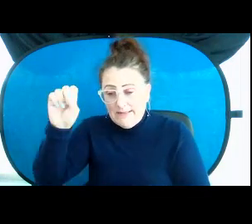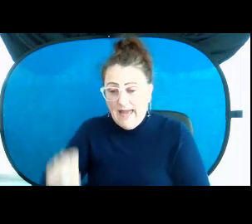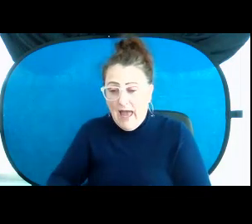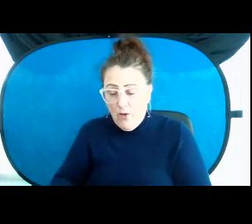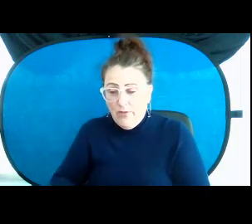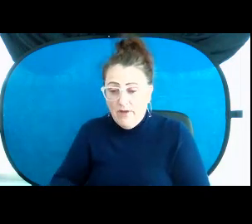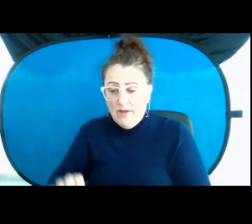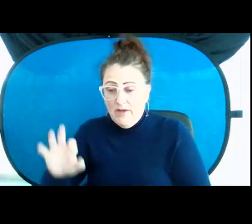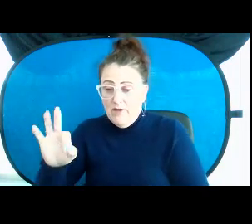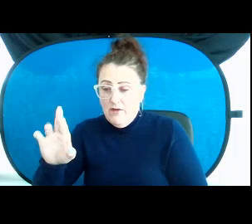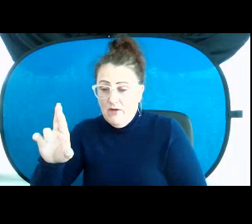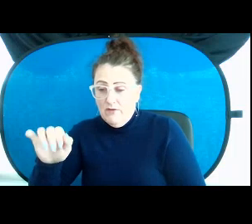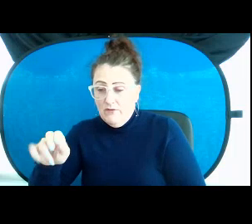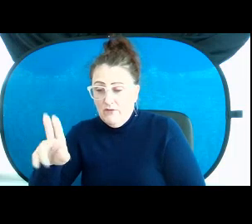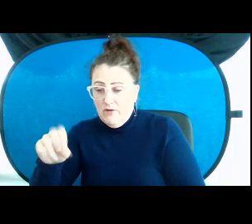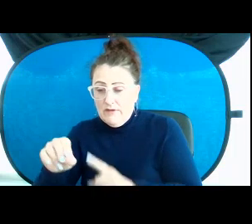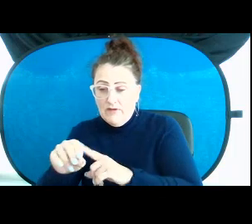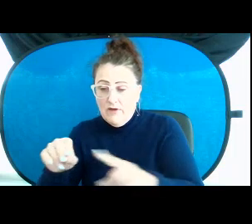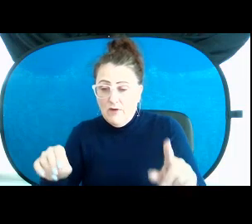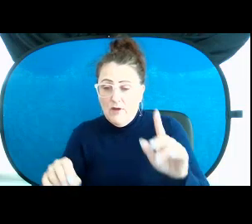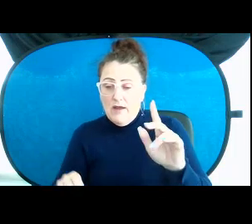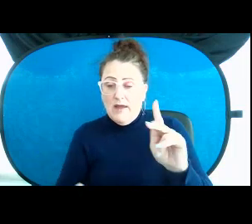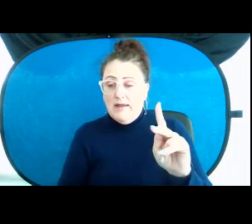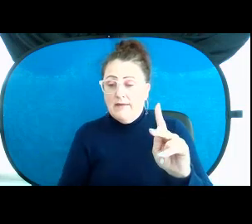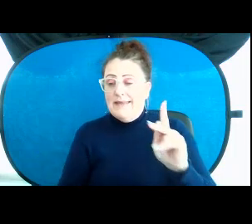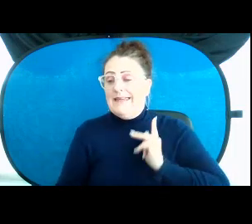between Fresno and Kings County. So thank you.